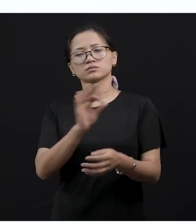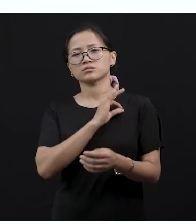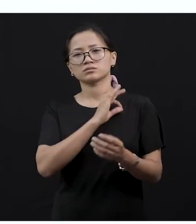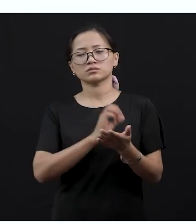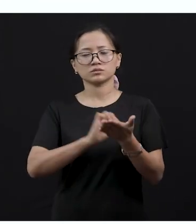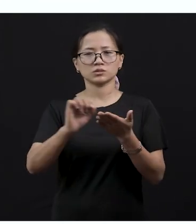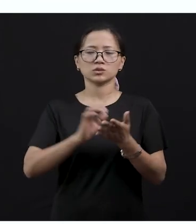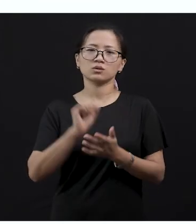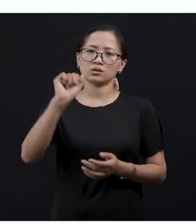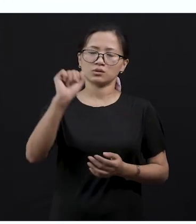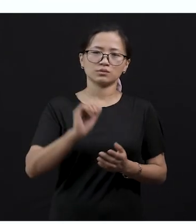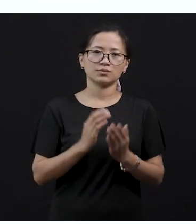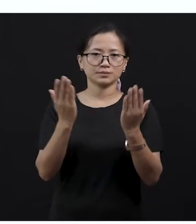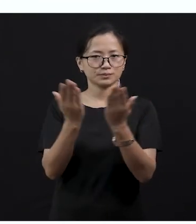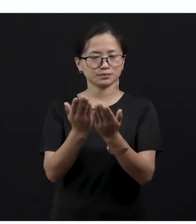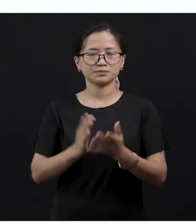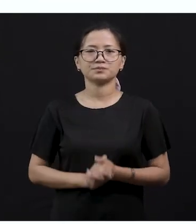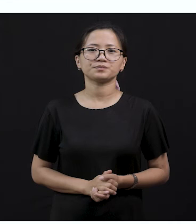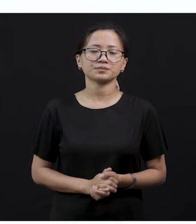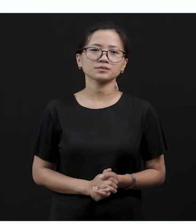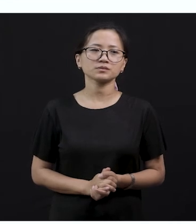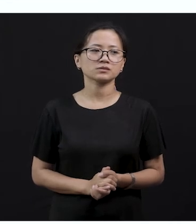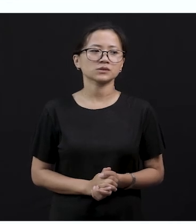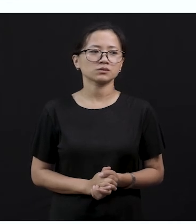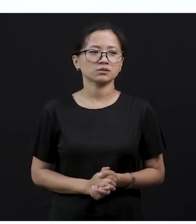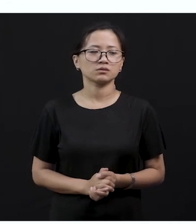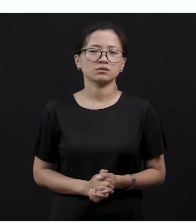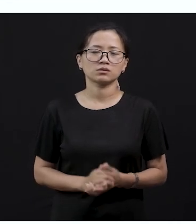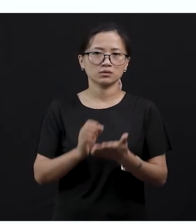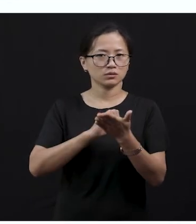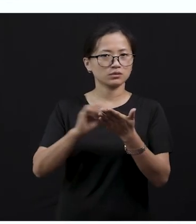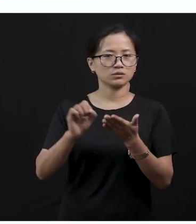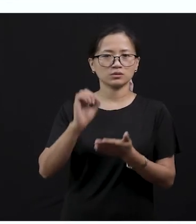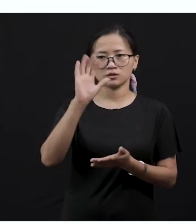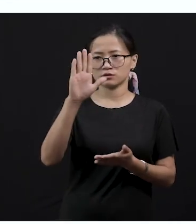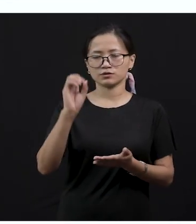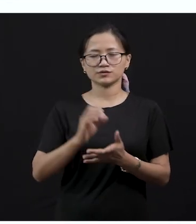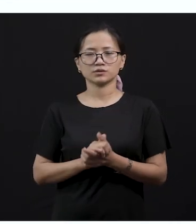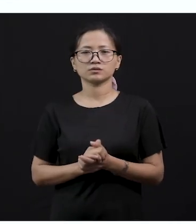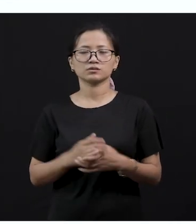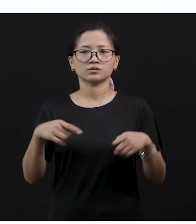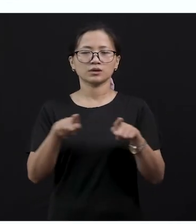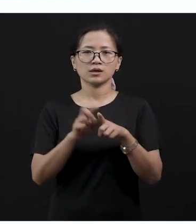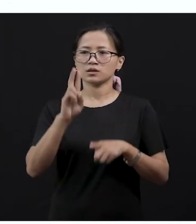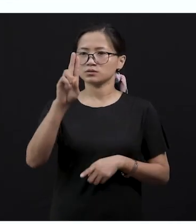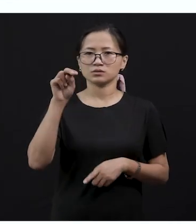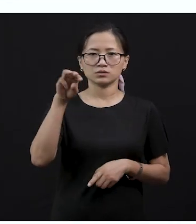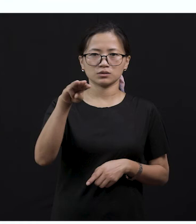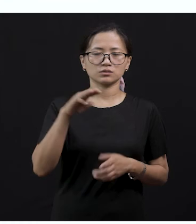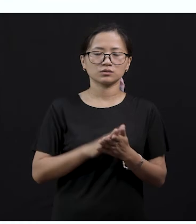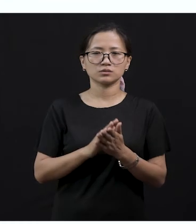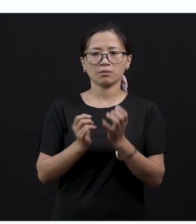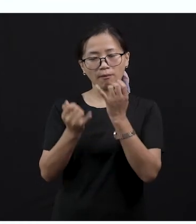to write his own book. Okay, so that was the reason why he wrote 50 books and